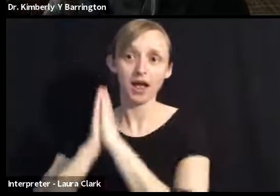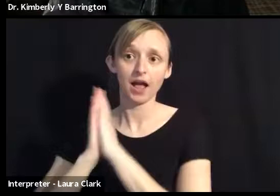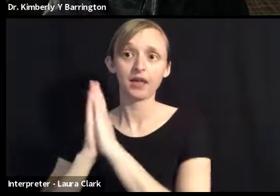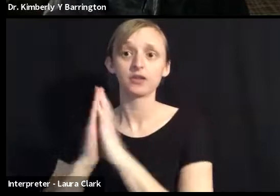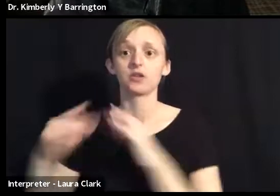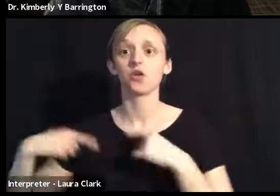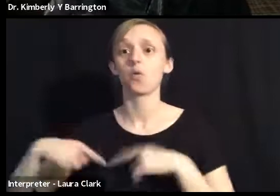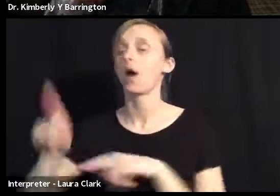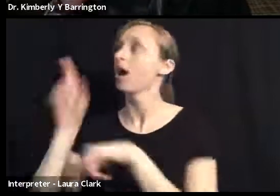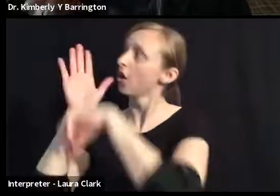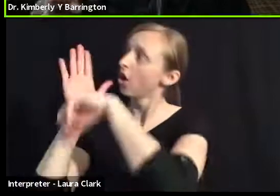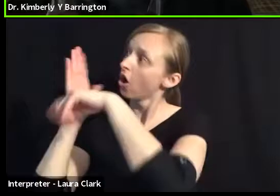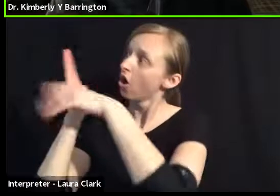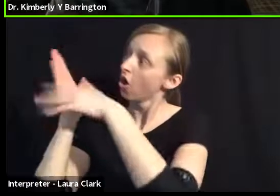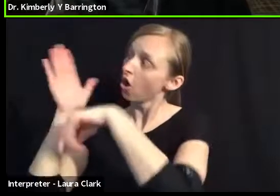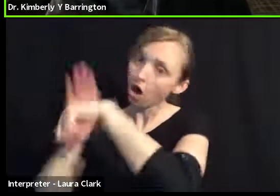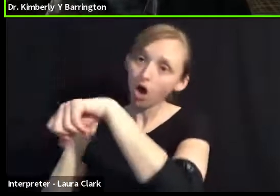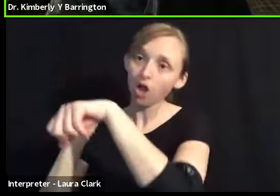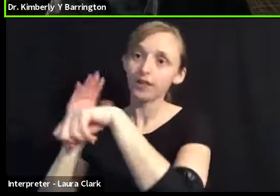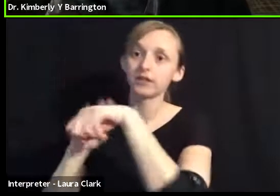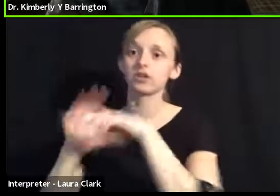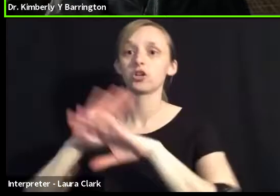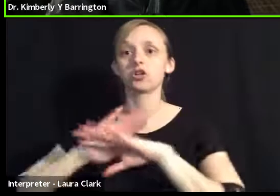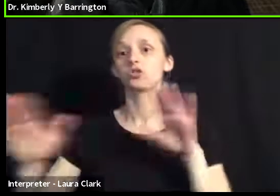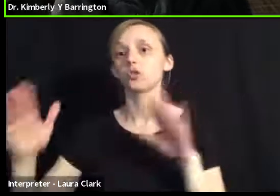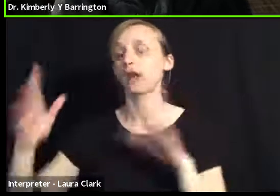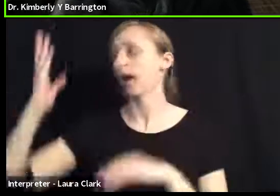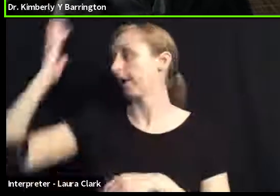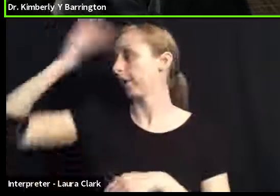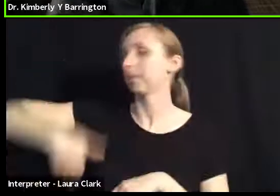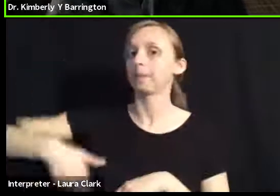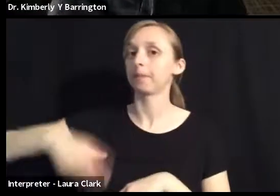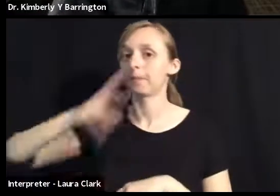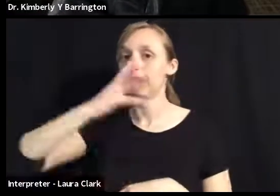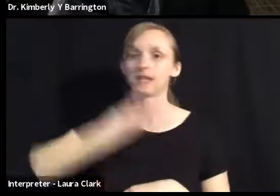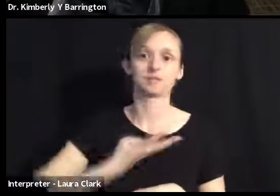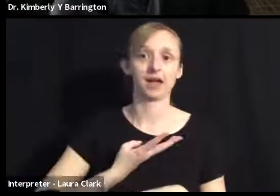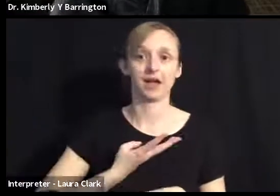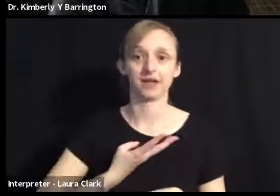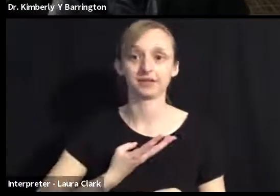calling, do not pass me by. Pass me by.